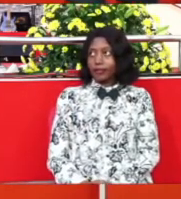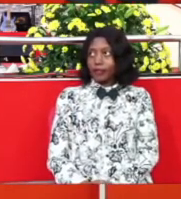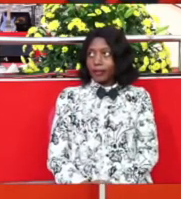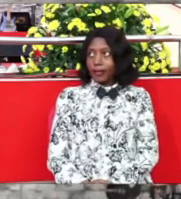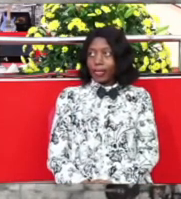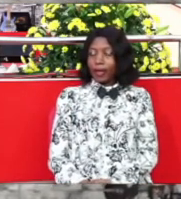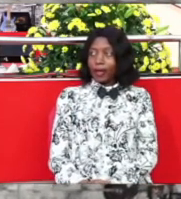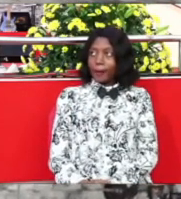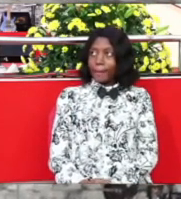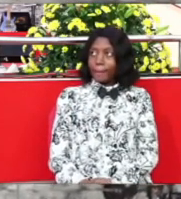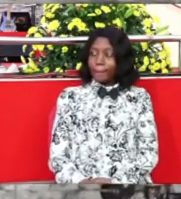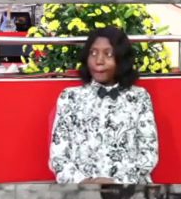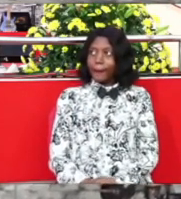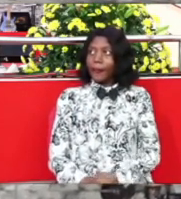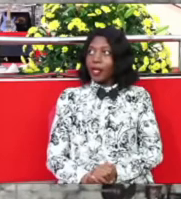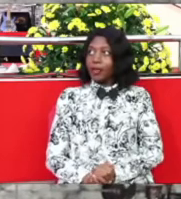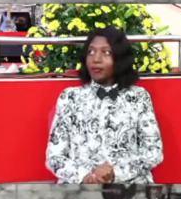So